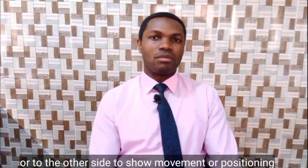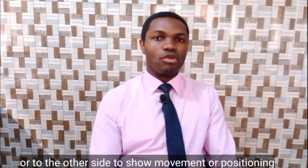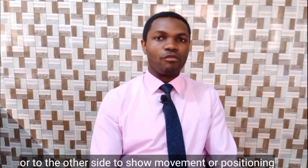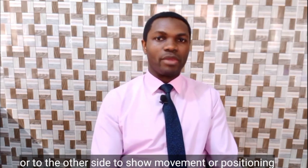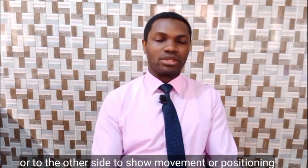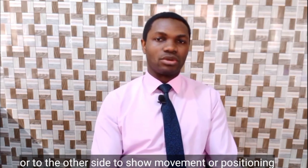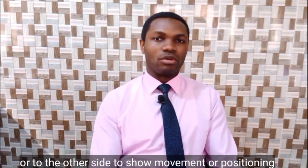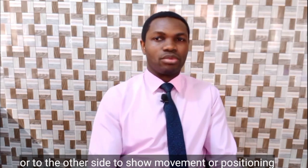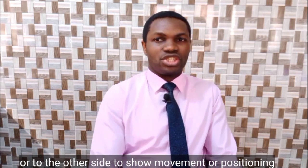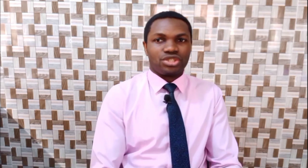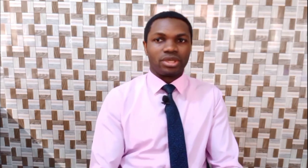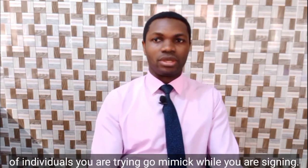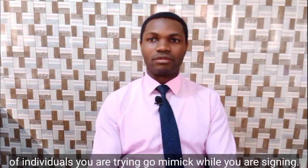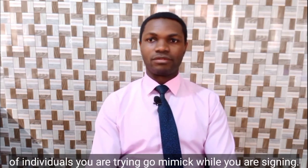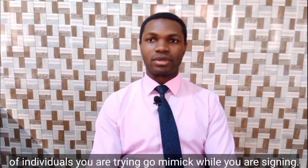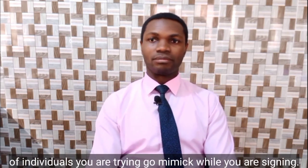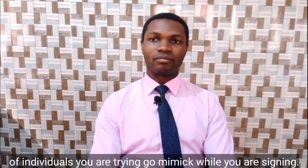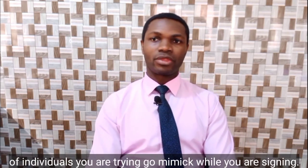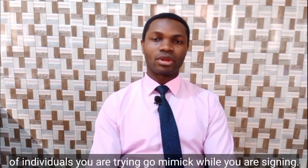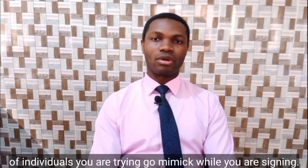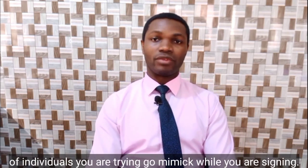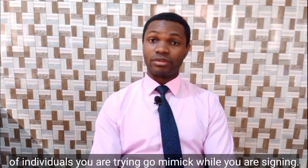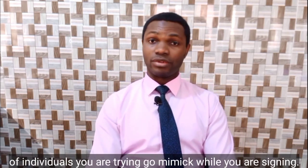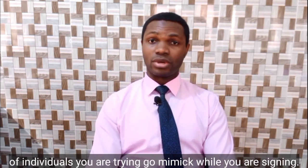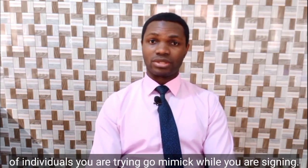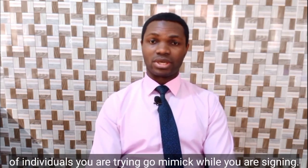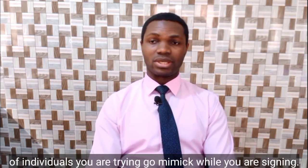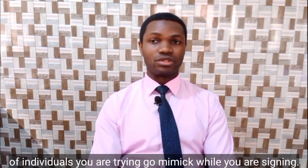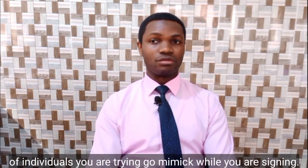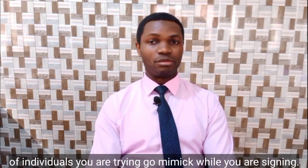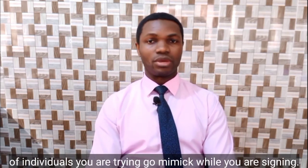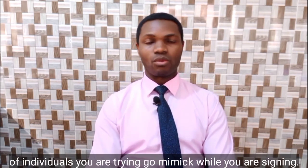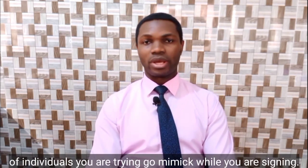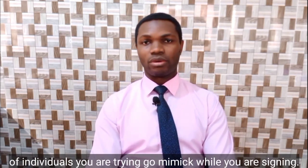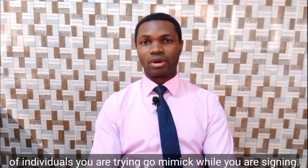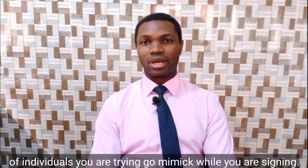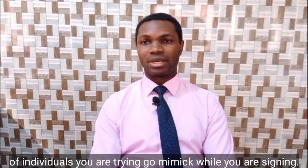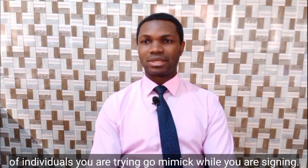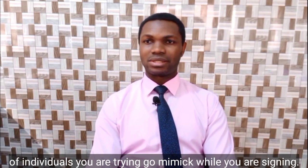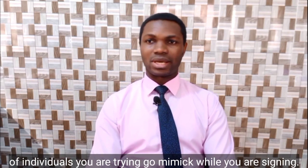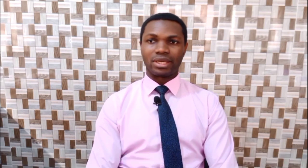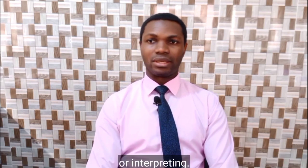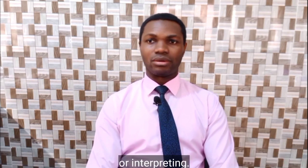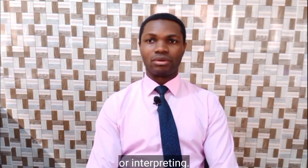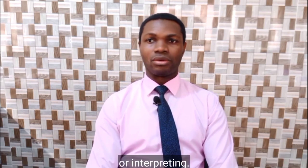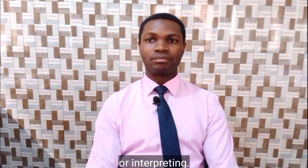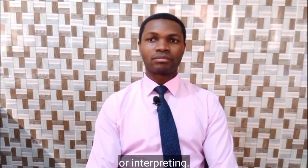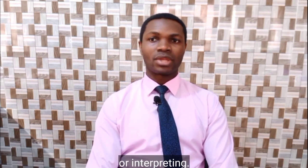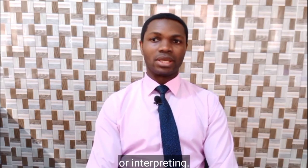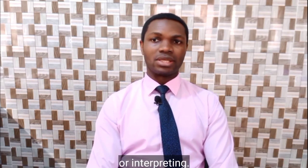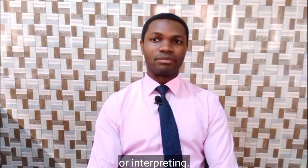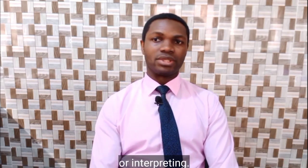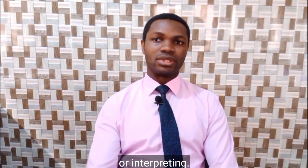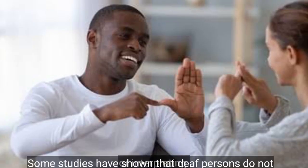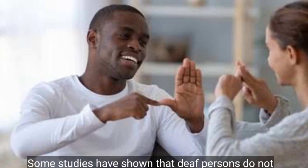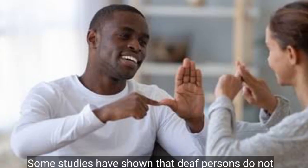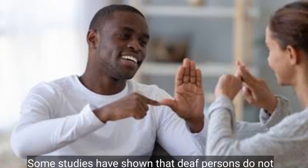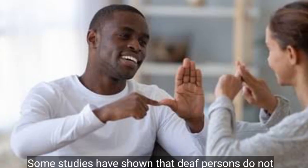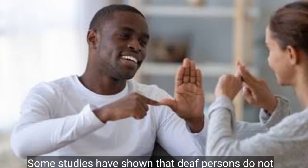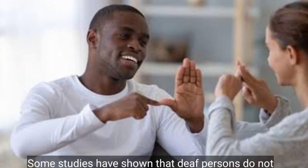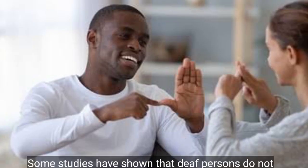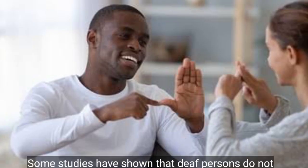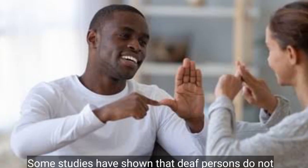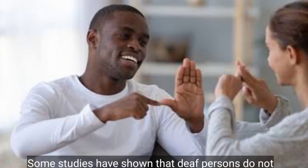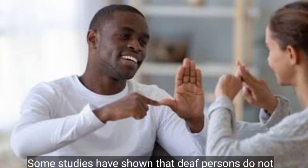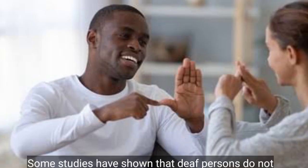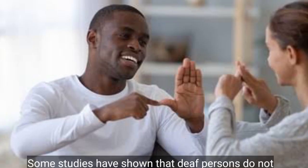show movement or positioning of individuals you are trying to mimic while you are signing or interpreting.